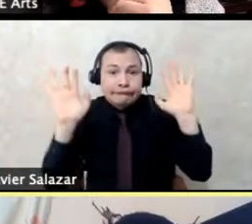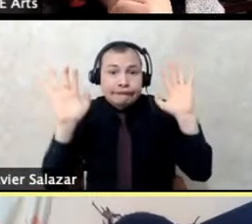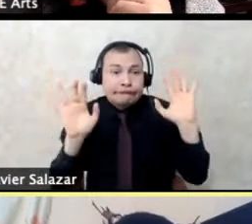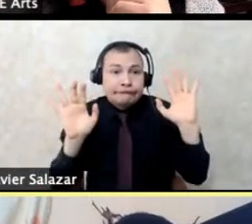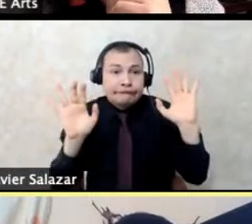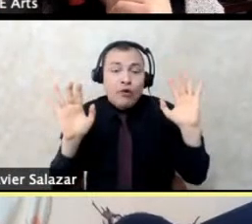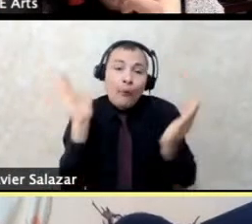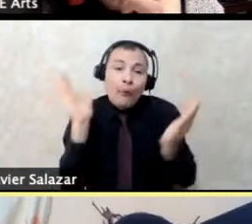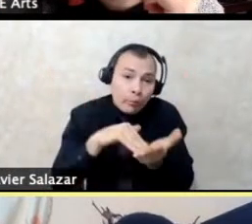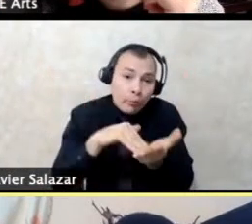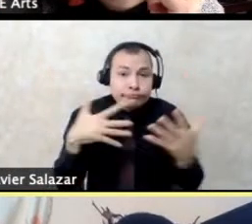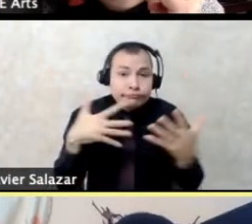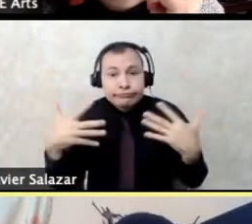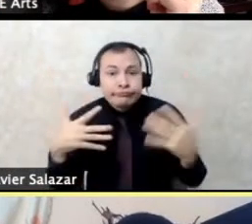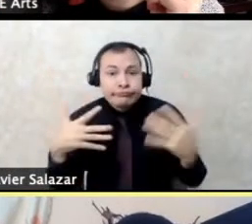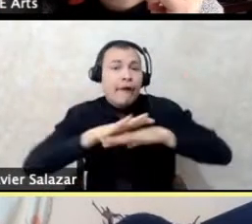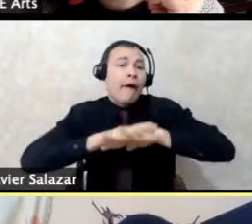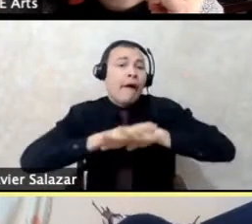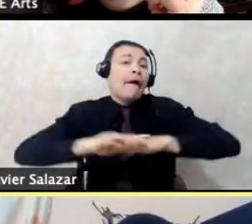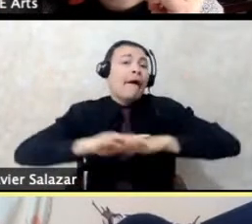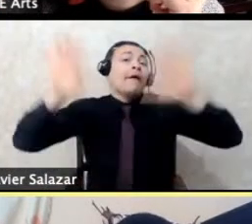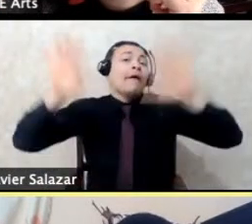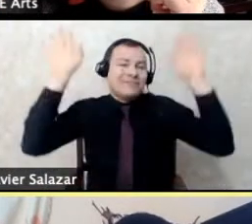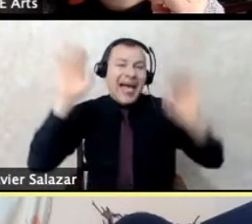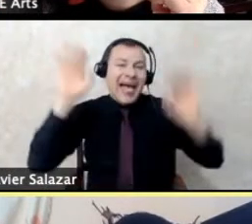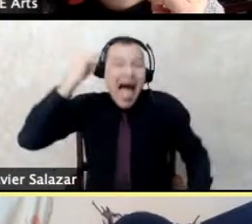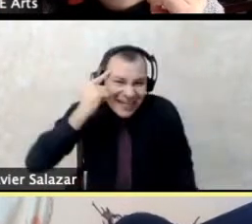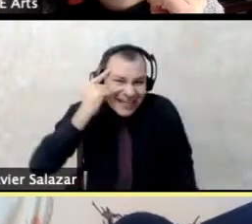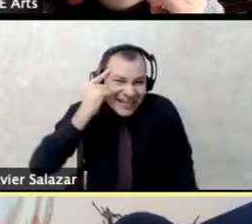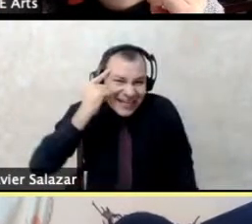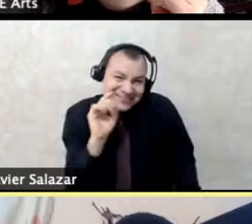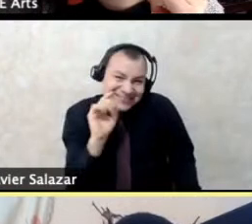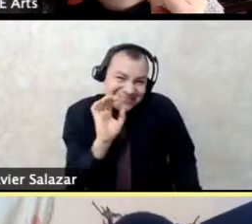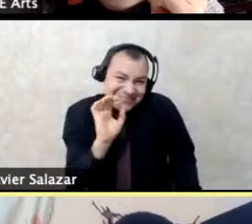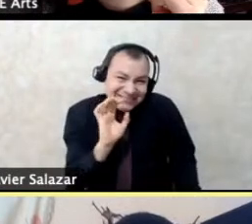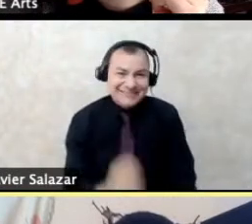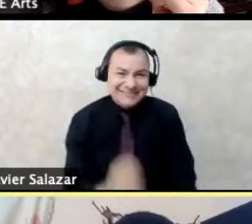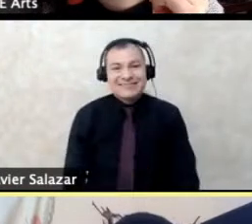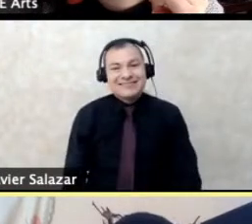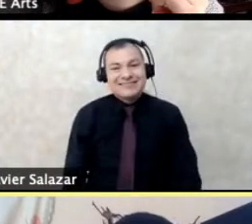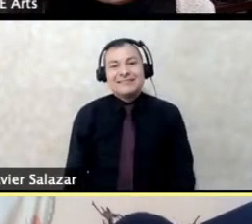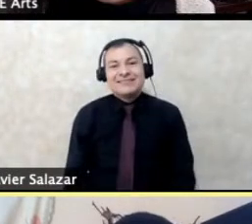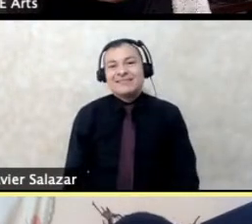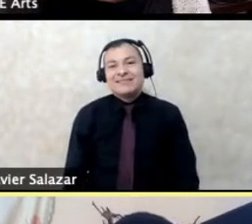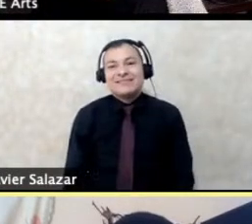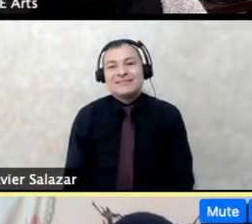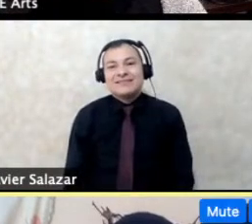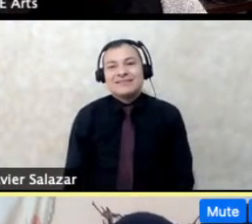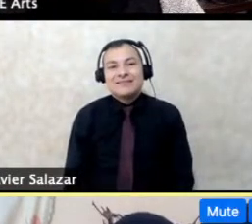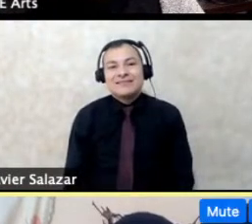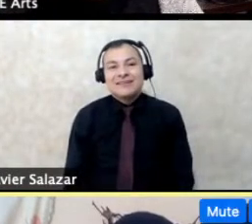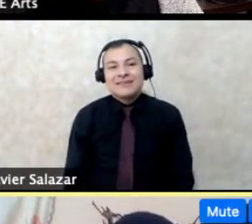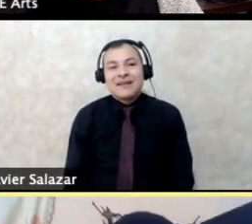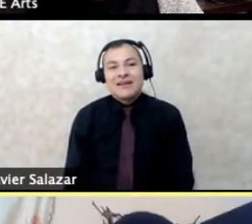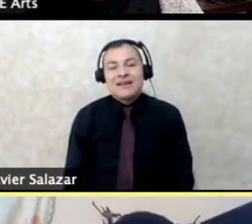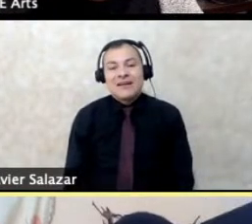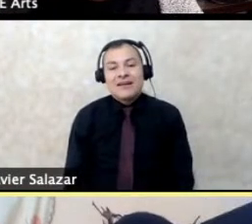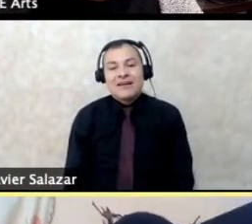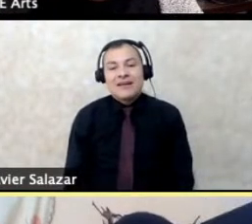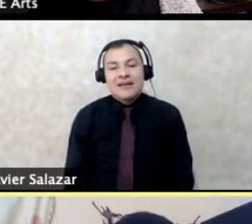Facebook Live and YouTube. So then we recreated our